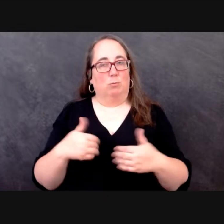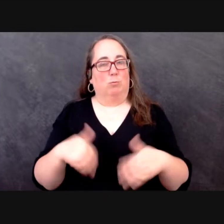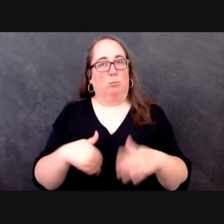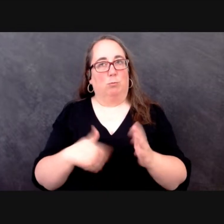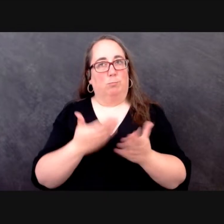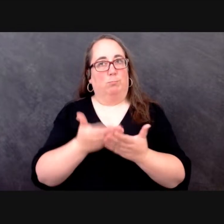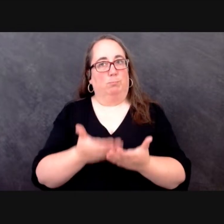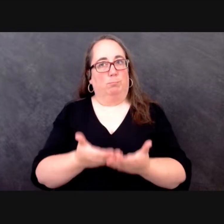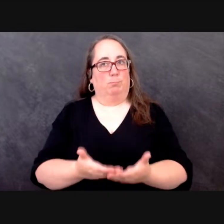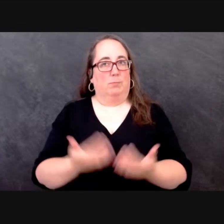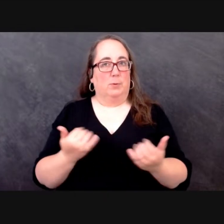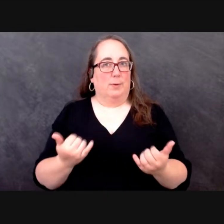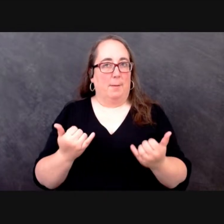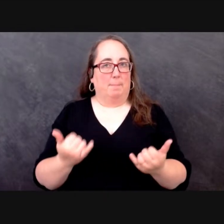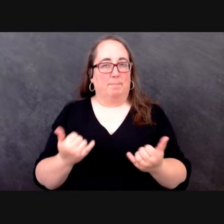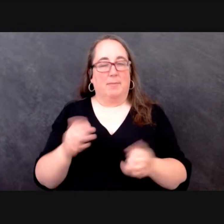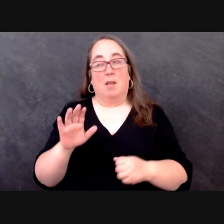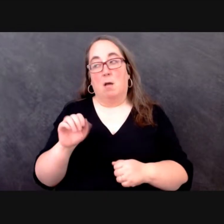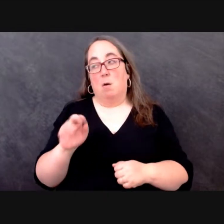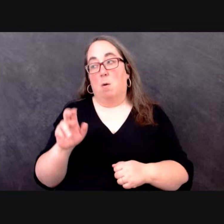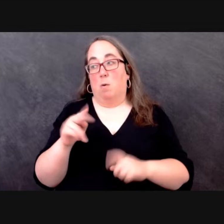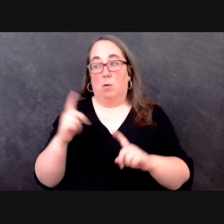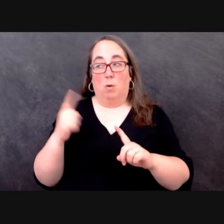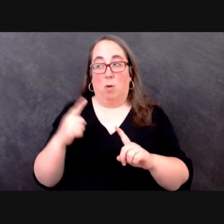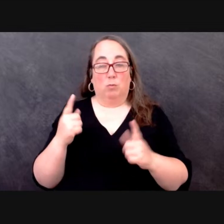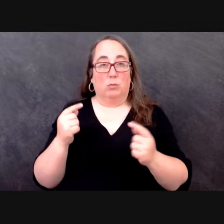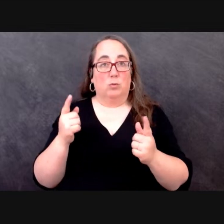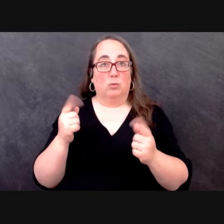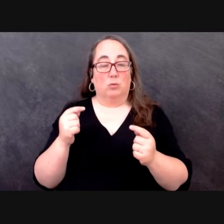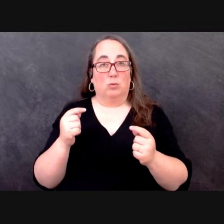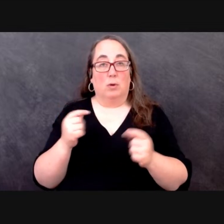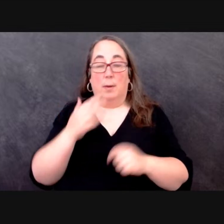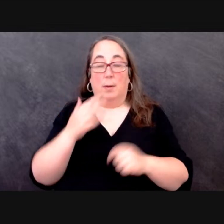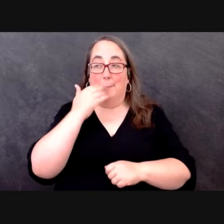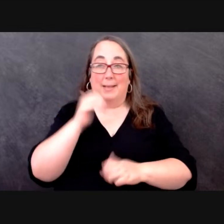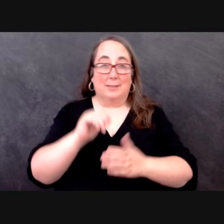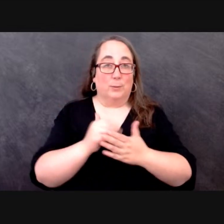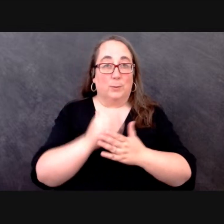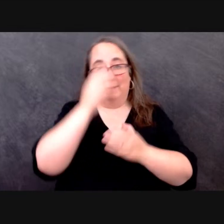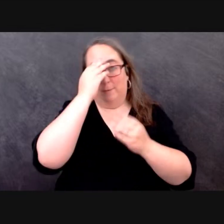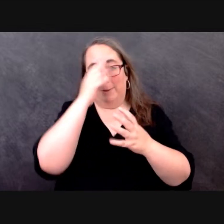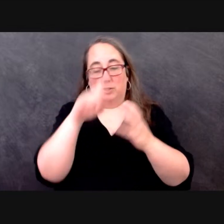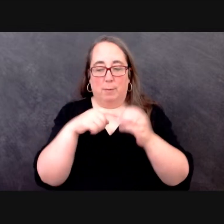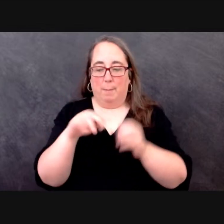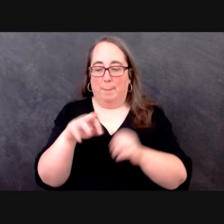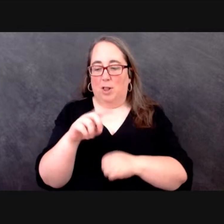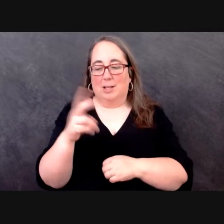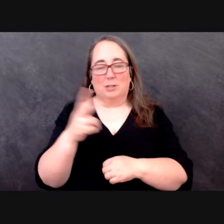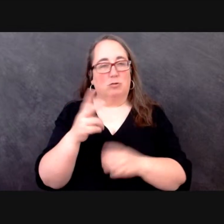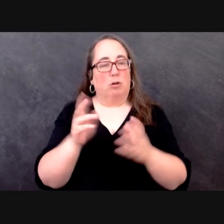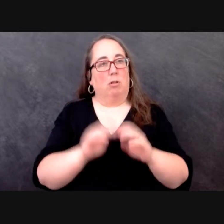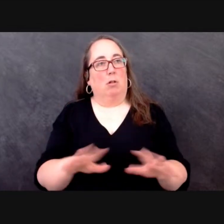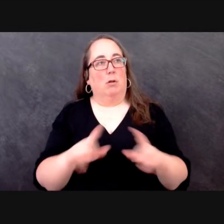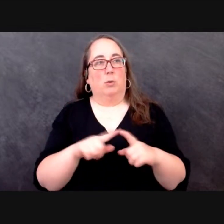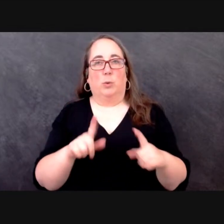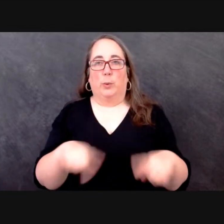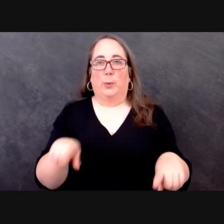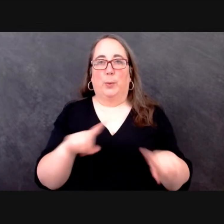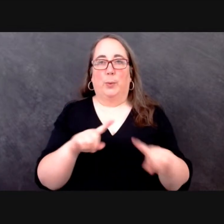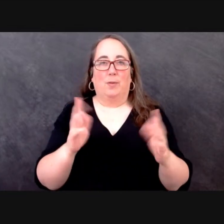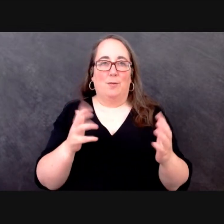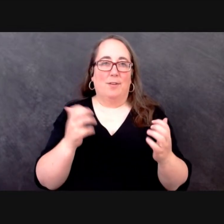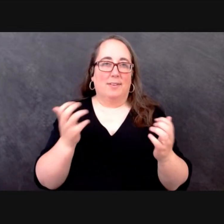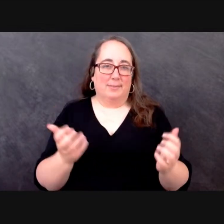always, as Owen said, our aim is to bring the best new information on Maryland history to you, our